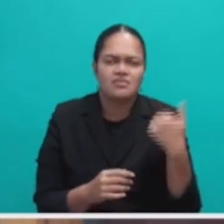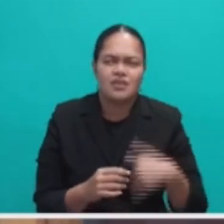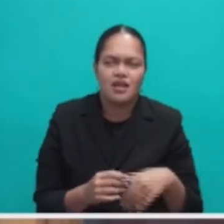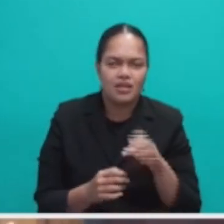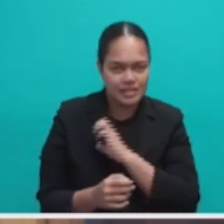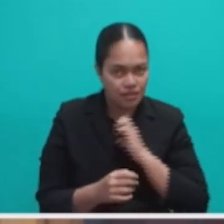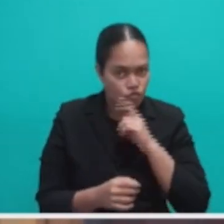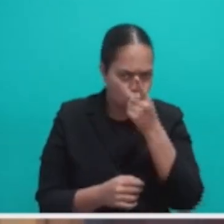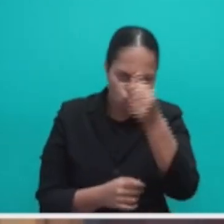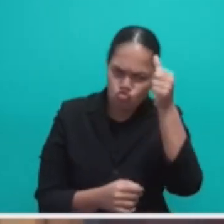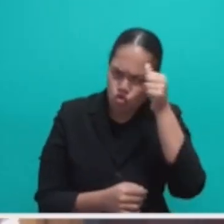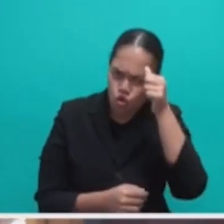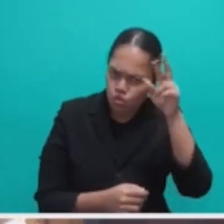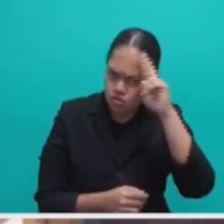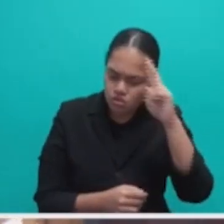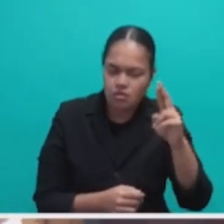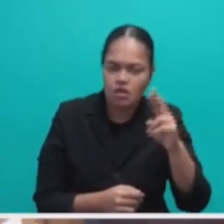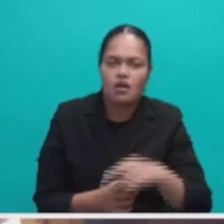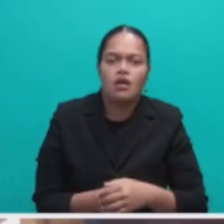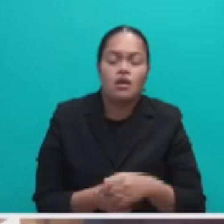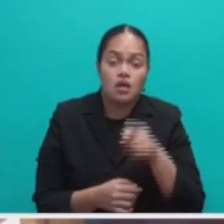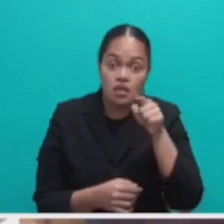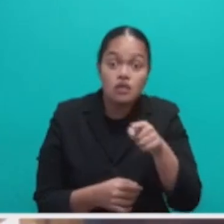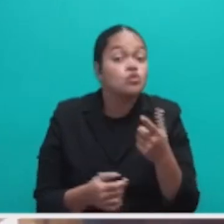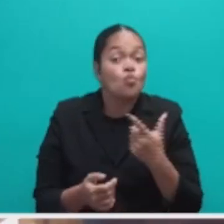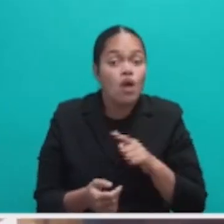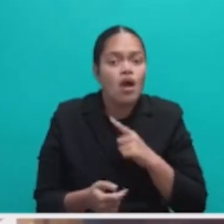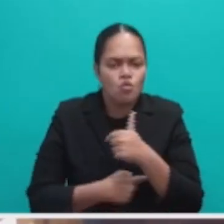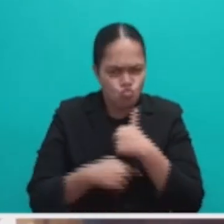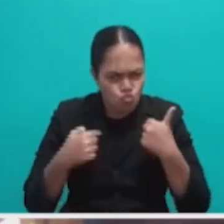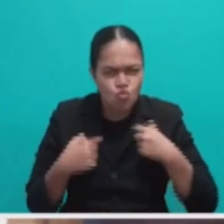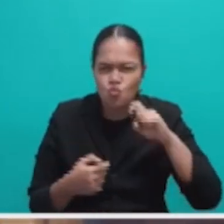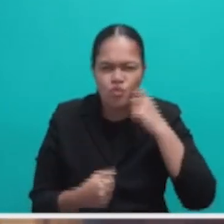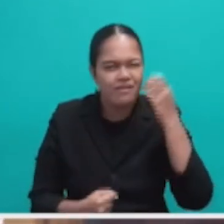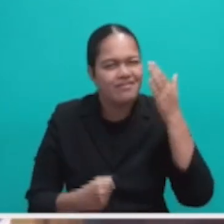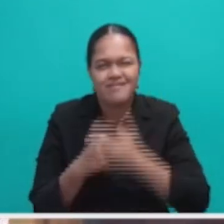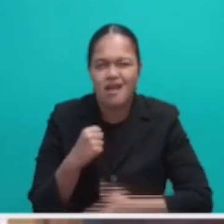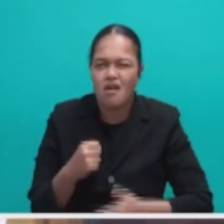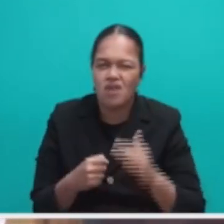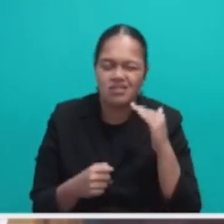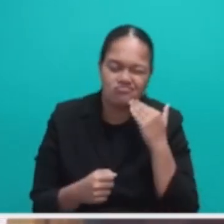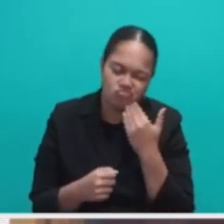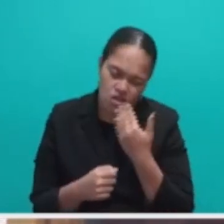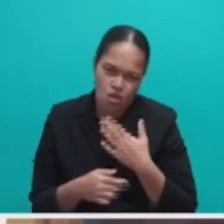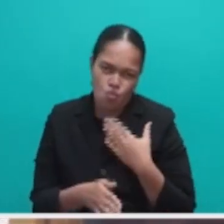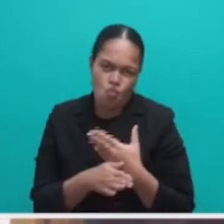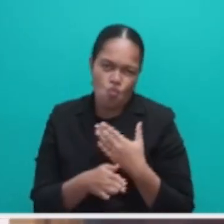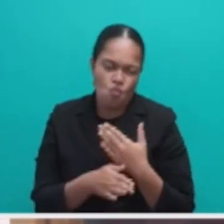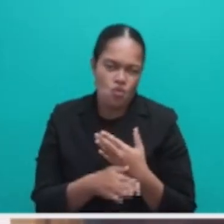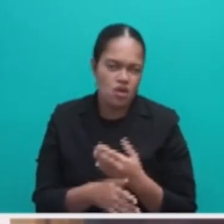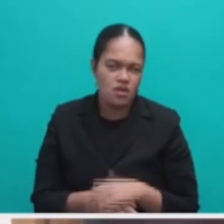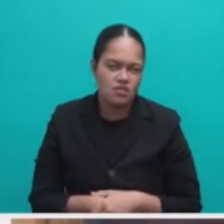You're very well aware of this, sir. And that is why we will never shy away from our job of oversight.